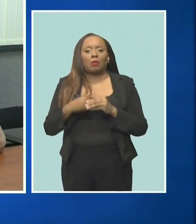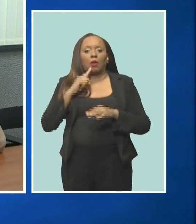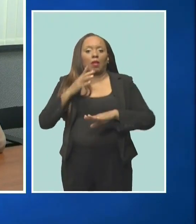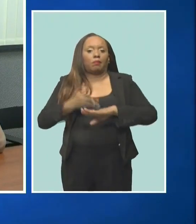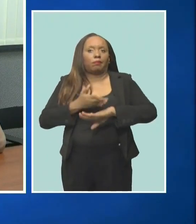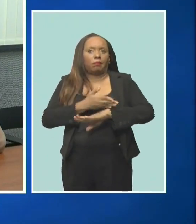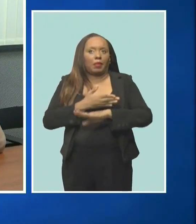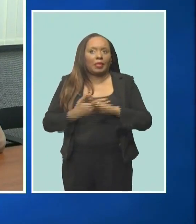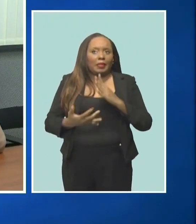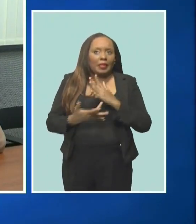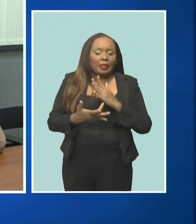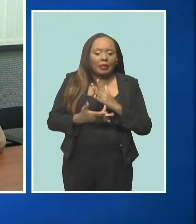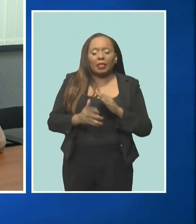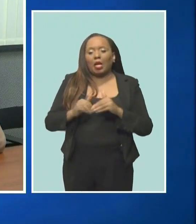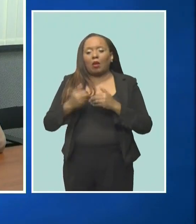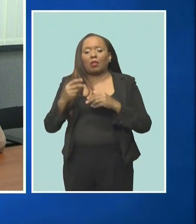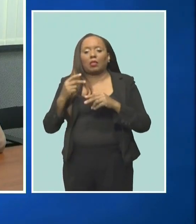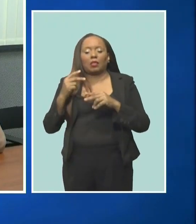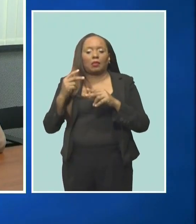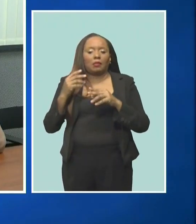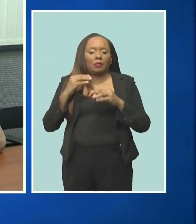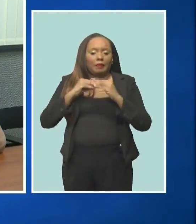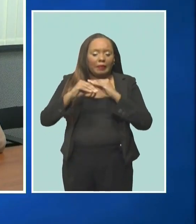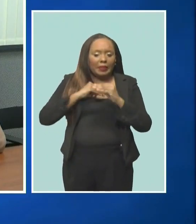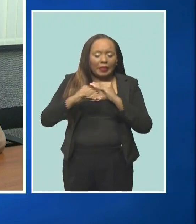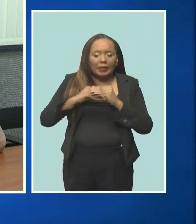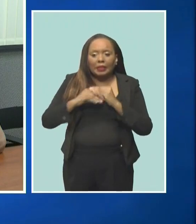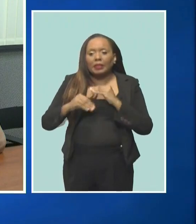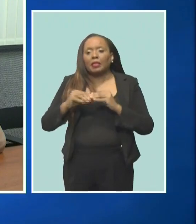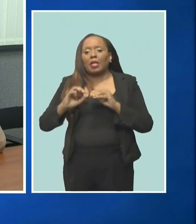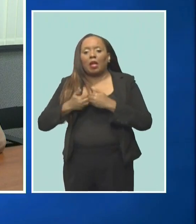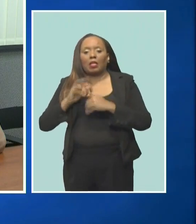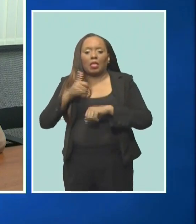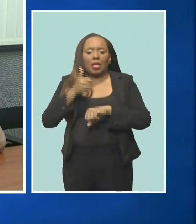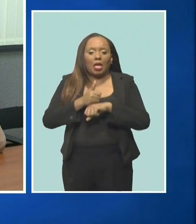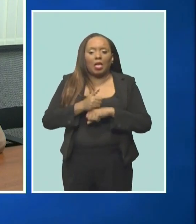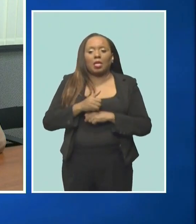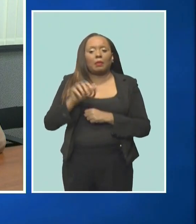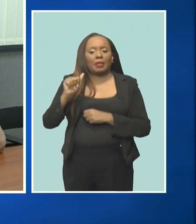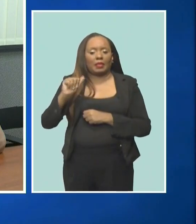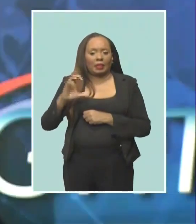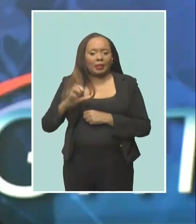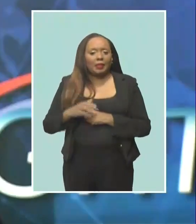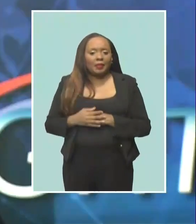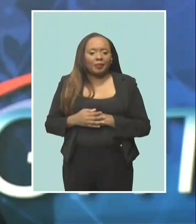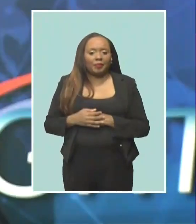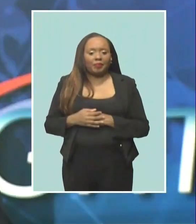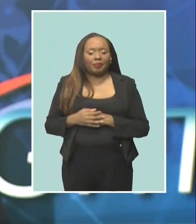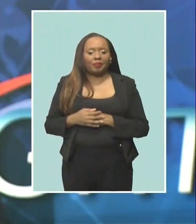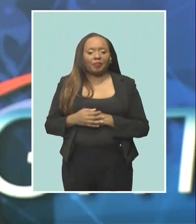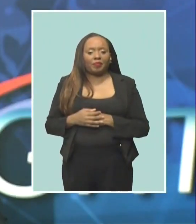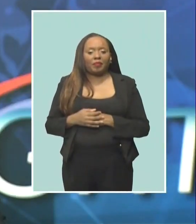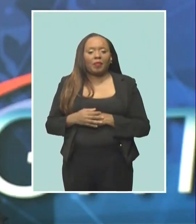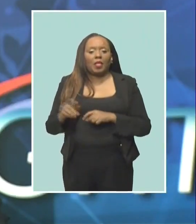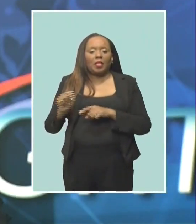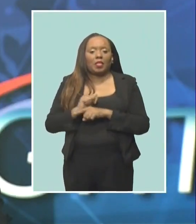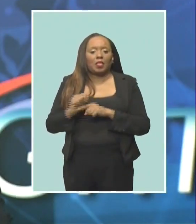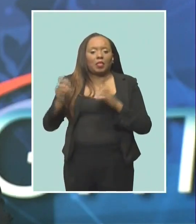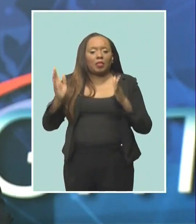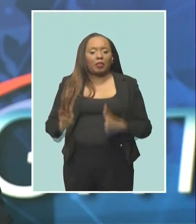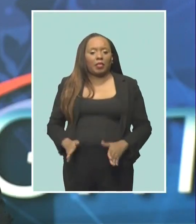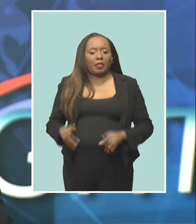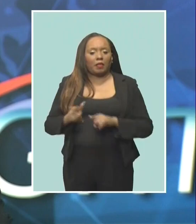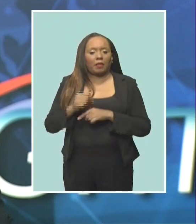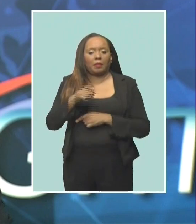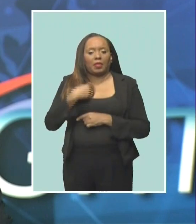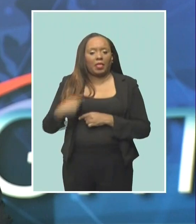best maintenance, management, and installation for the solar air conditioning units. Zhou Pengfa Zhu,